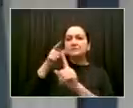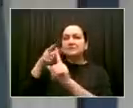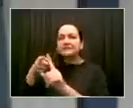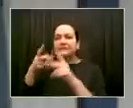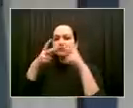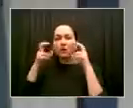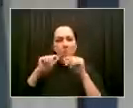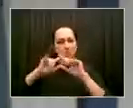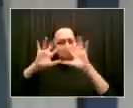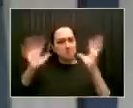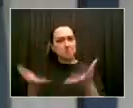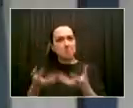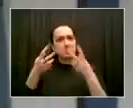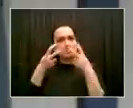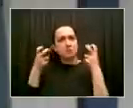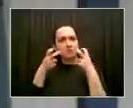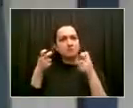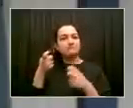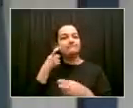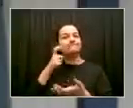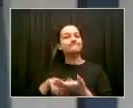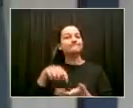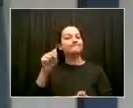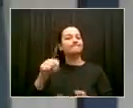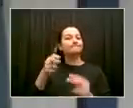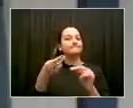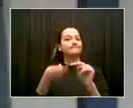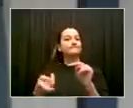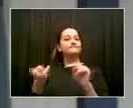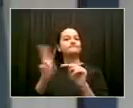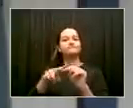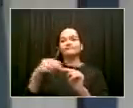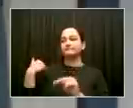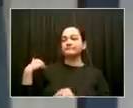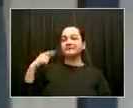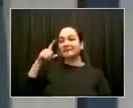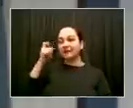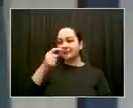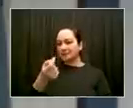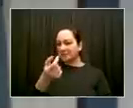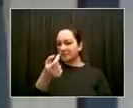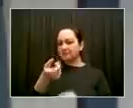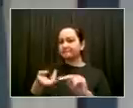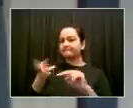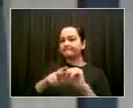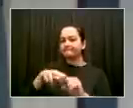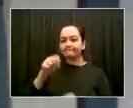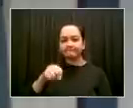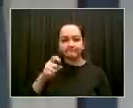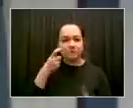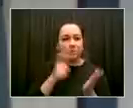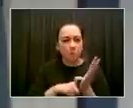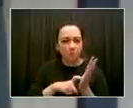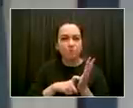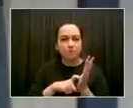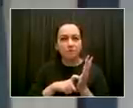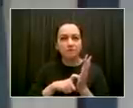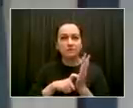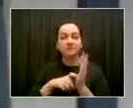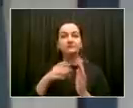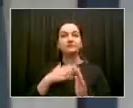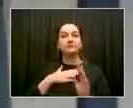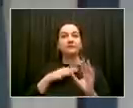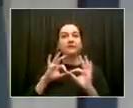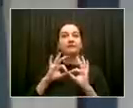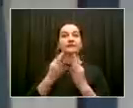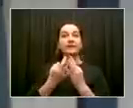had a family member that was subject to or was a victim of violent crime, hit by a stray bullet in a park. So I've seen